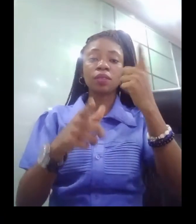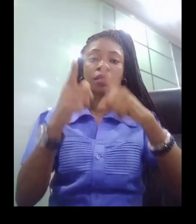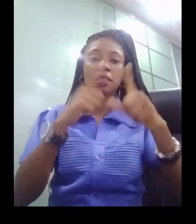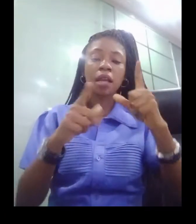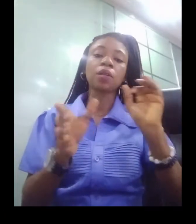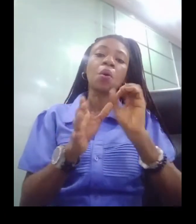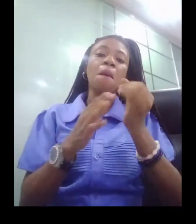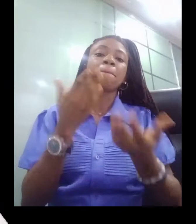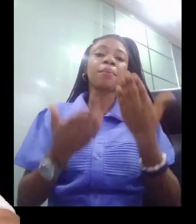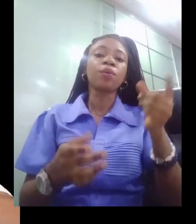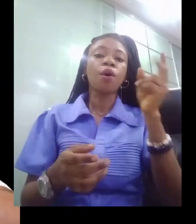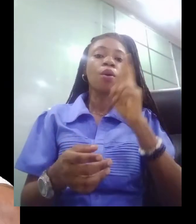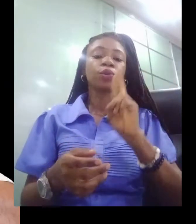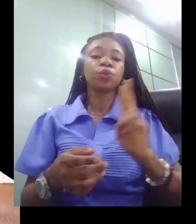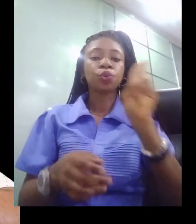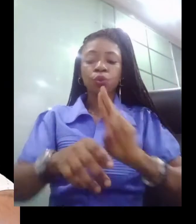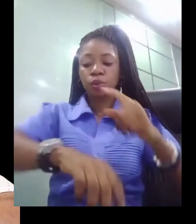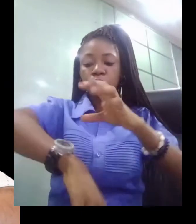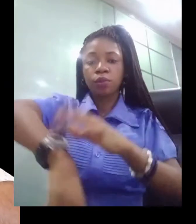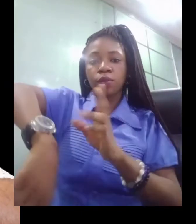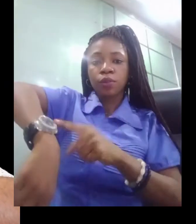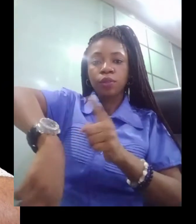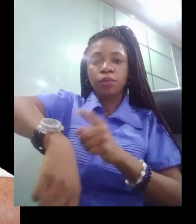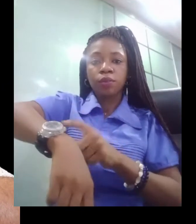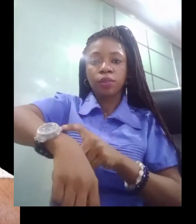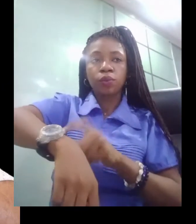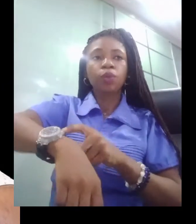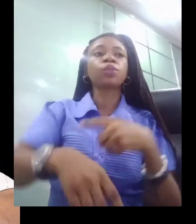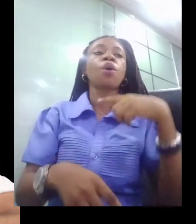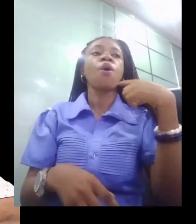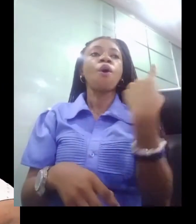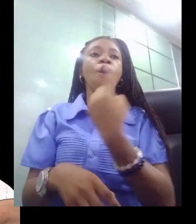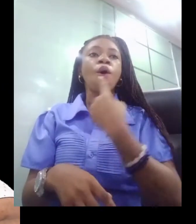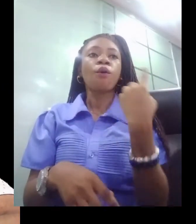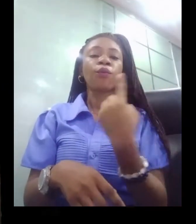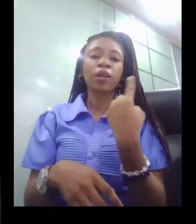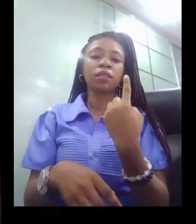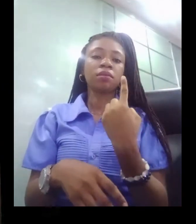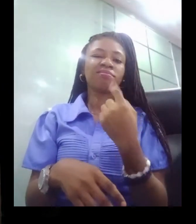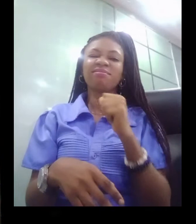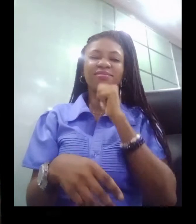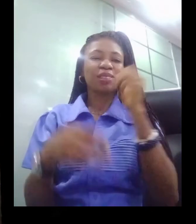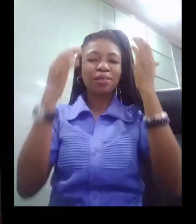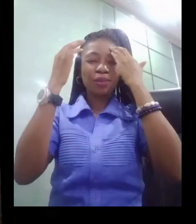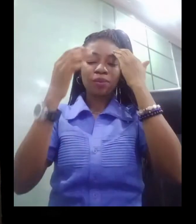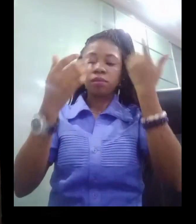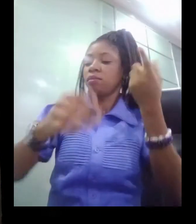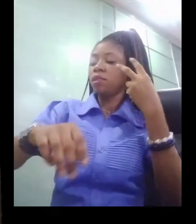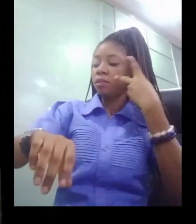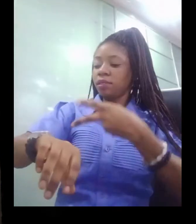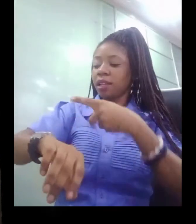a wristwatch often is subconsciously ready to look at